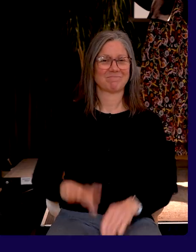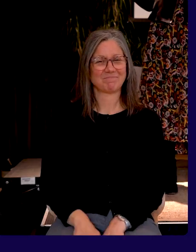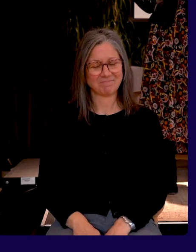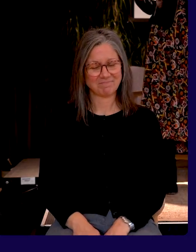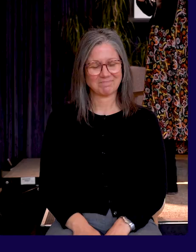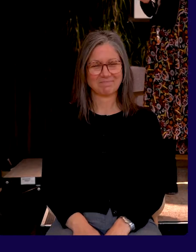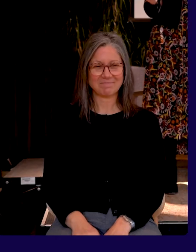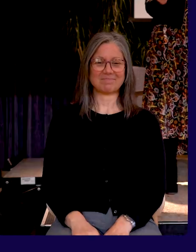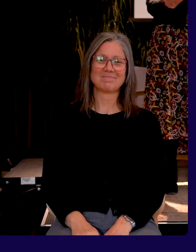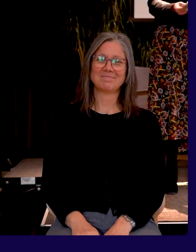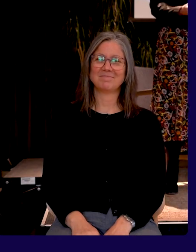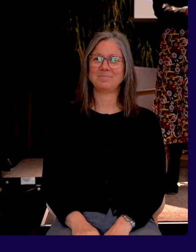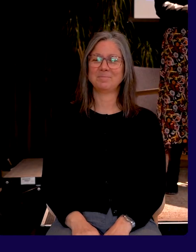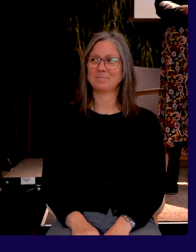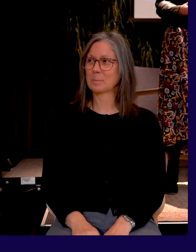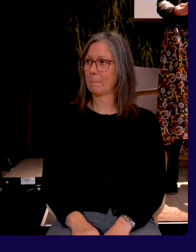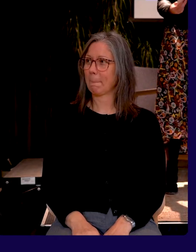them.